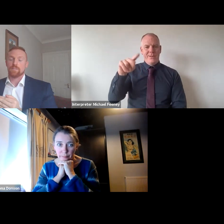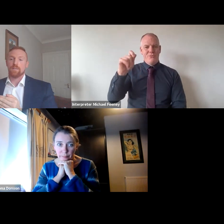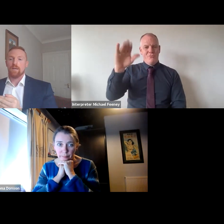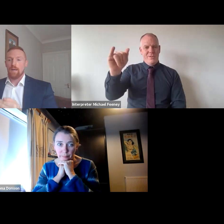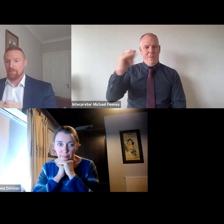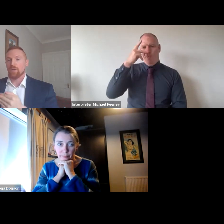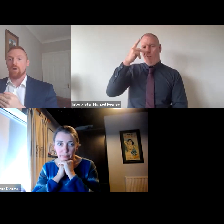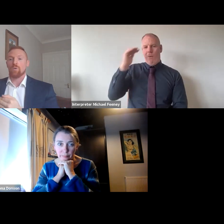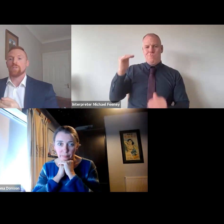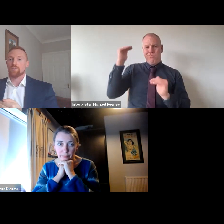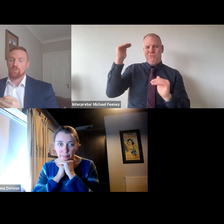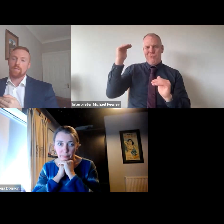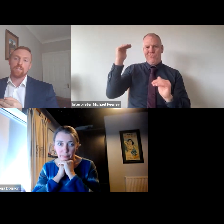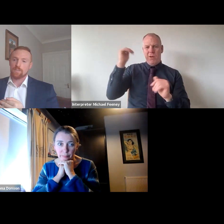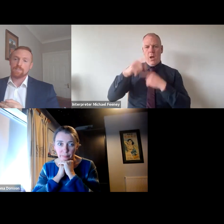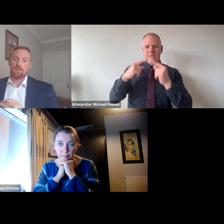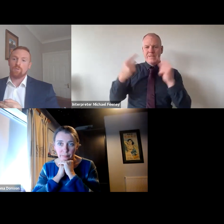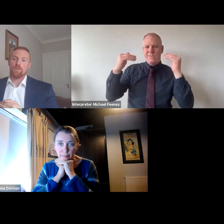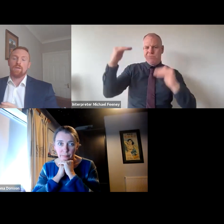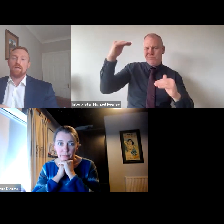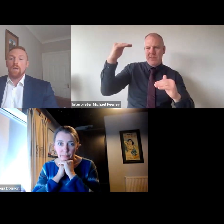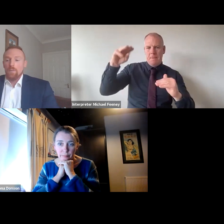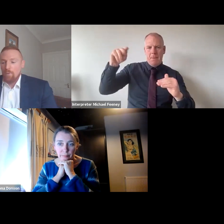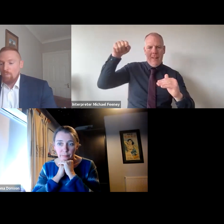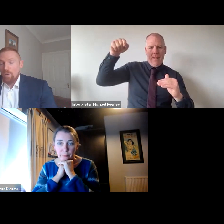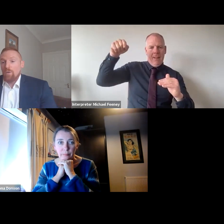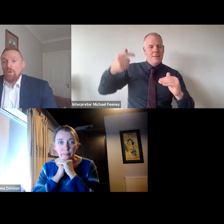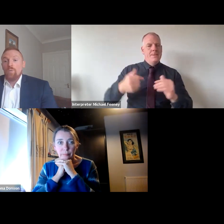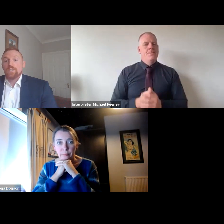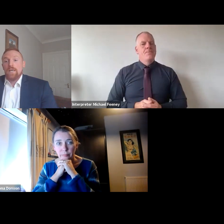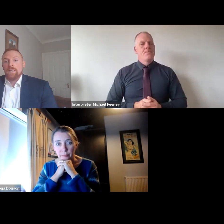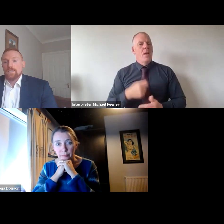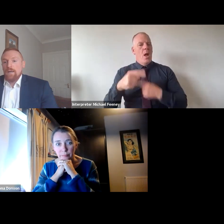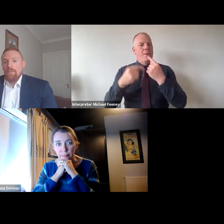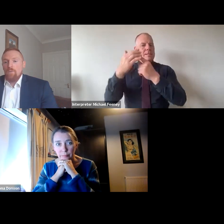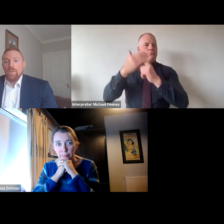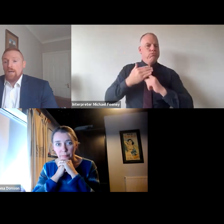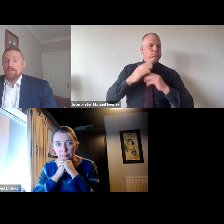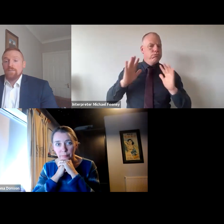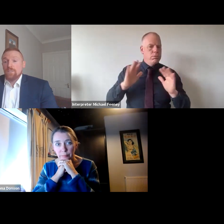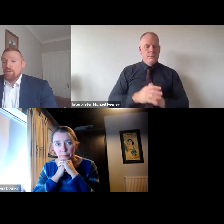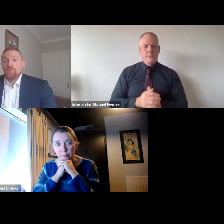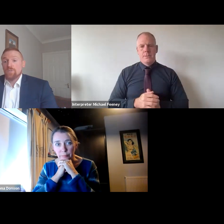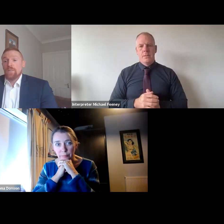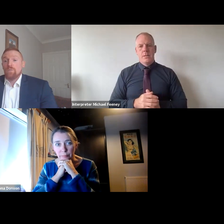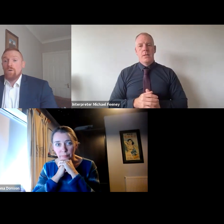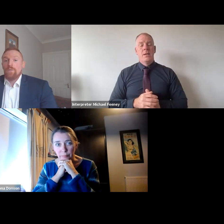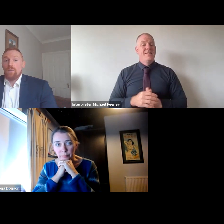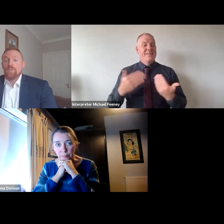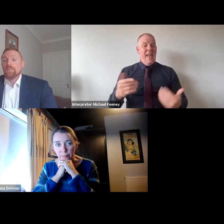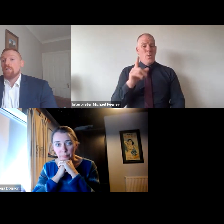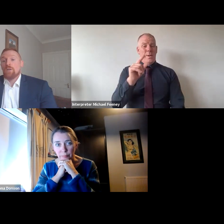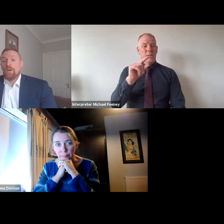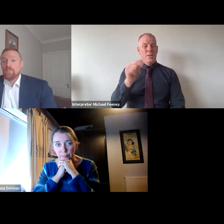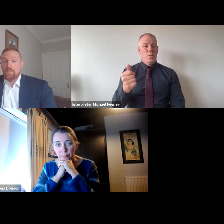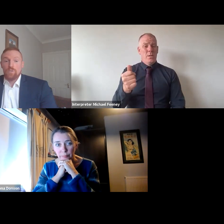and differences, and there's always discrimination that's going on. But what I would say is that we can't, it's 2021